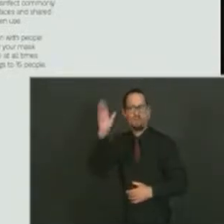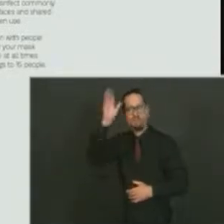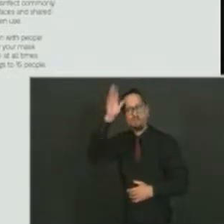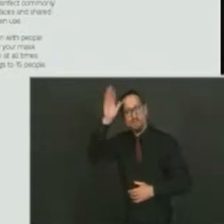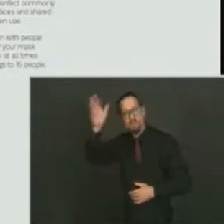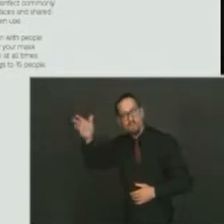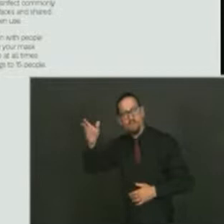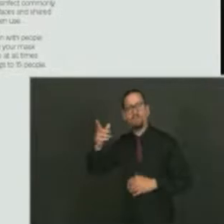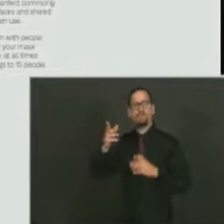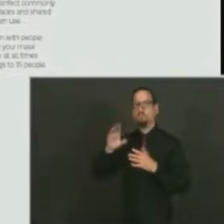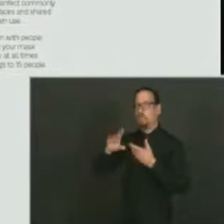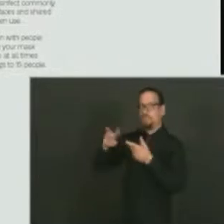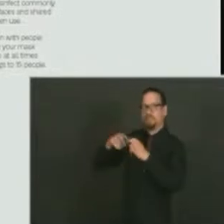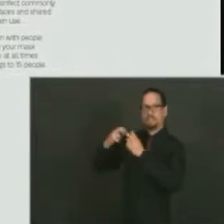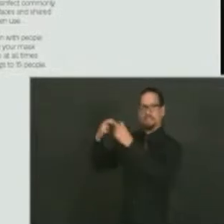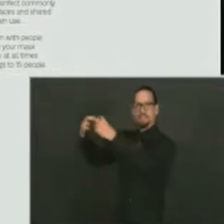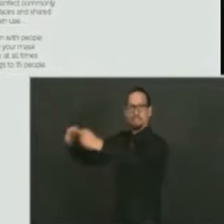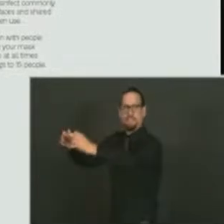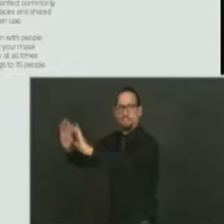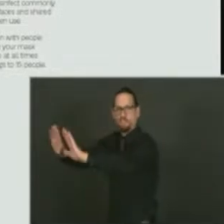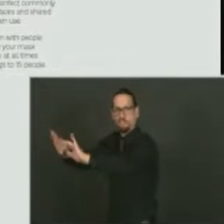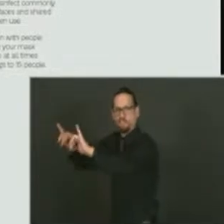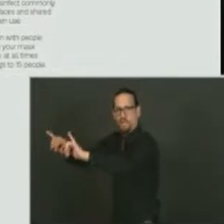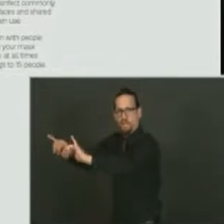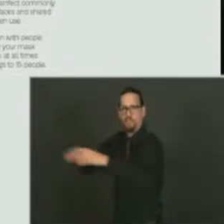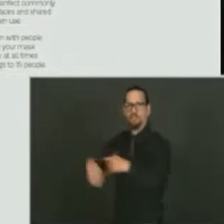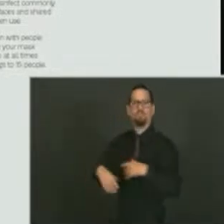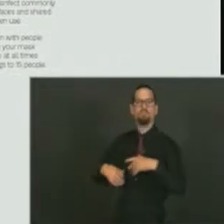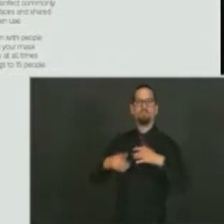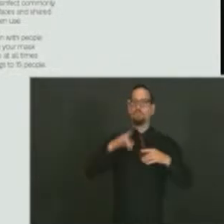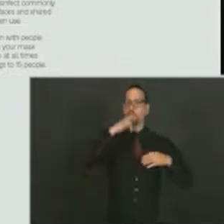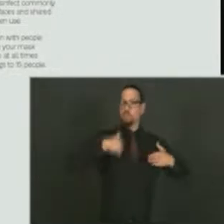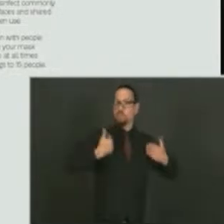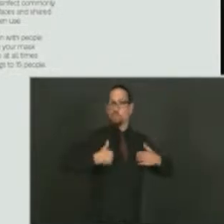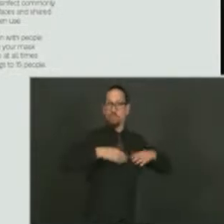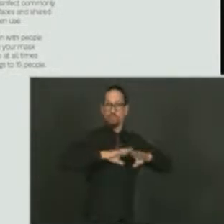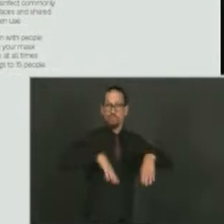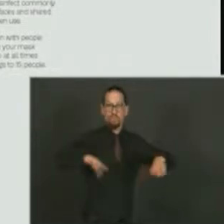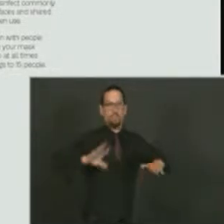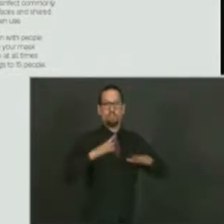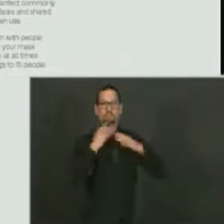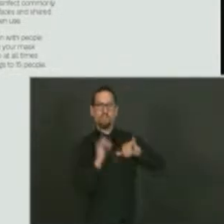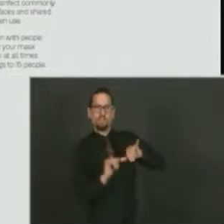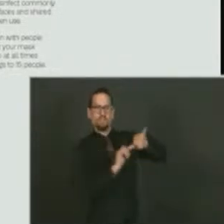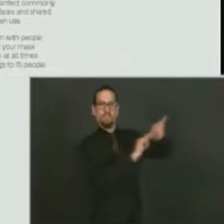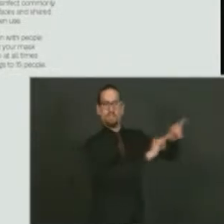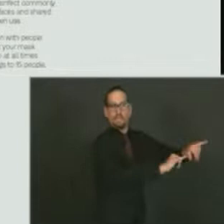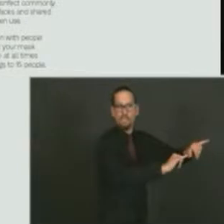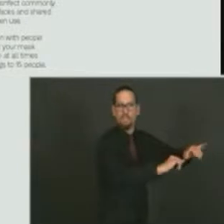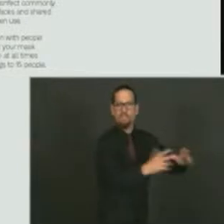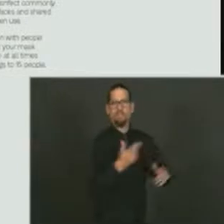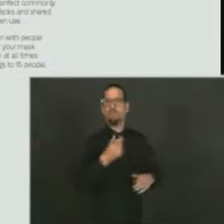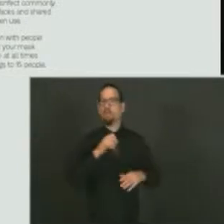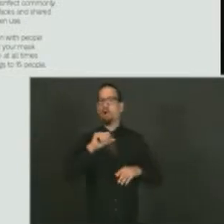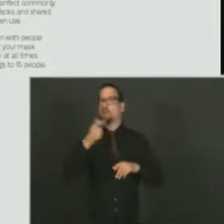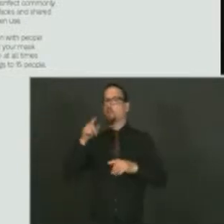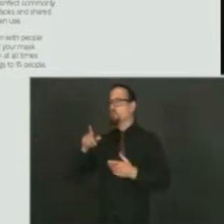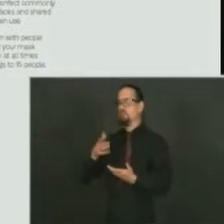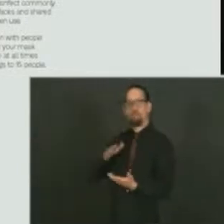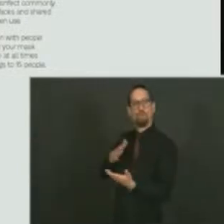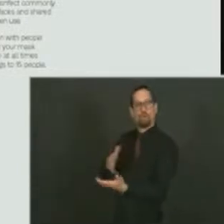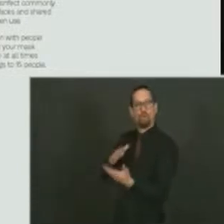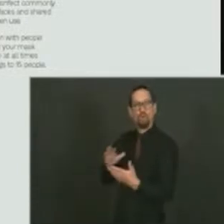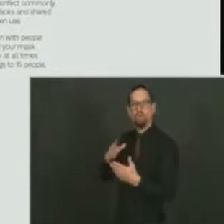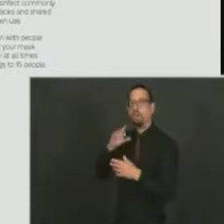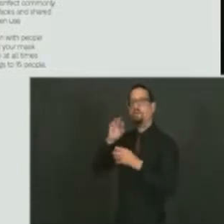keep them in a different room. Maybe have some folks eating outside, some folks in the living room,